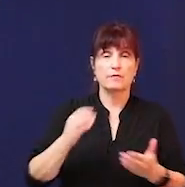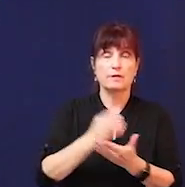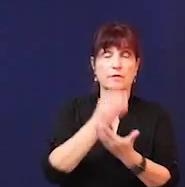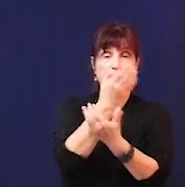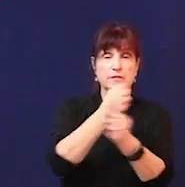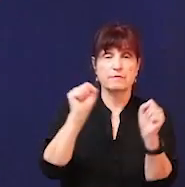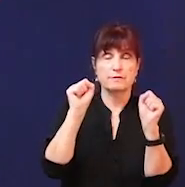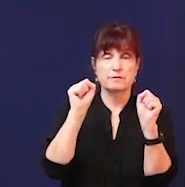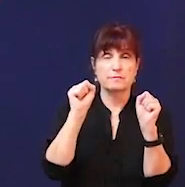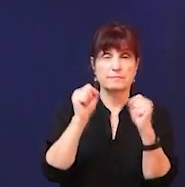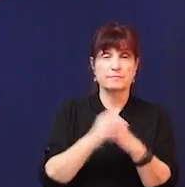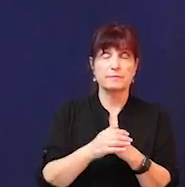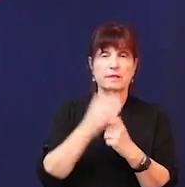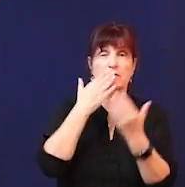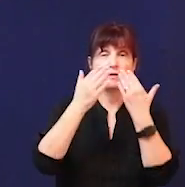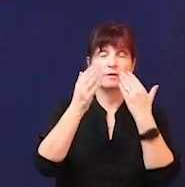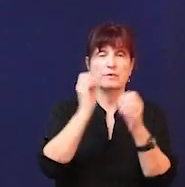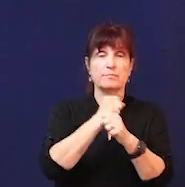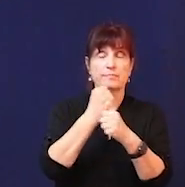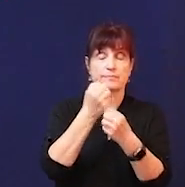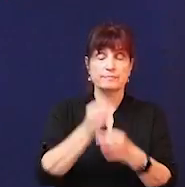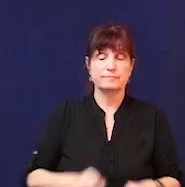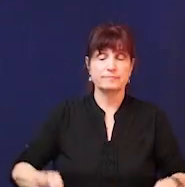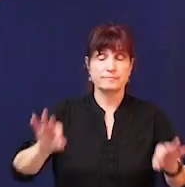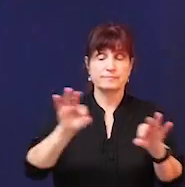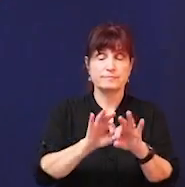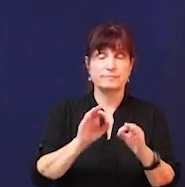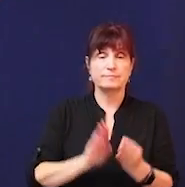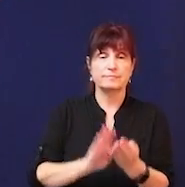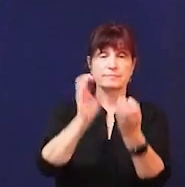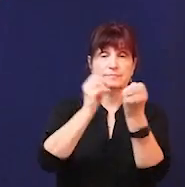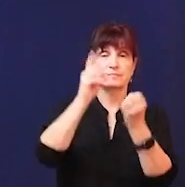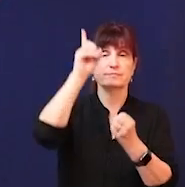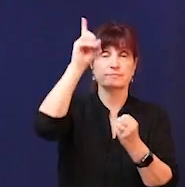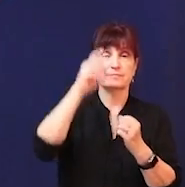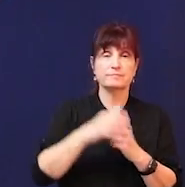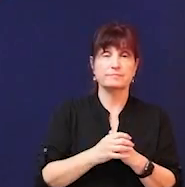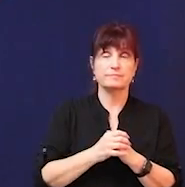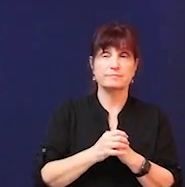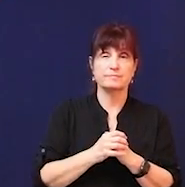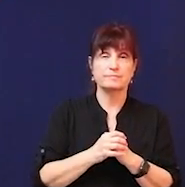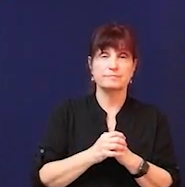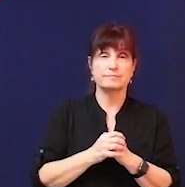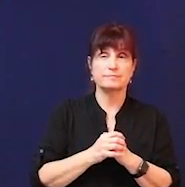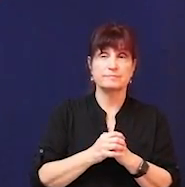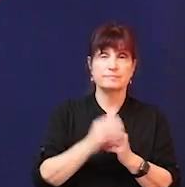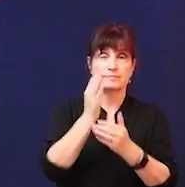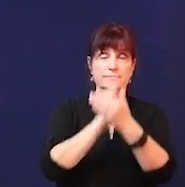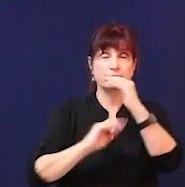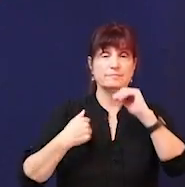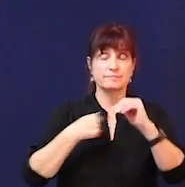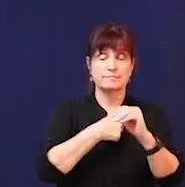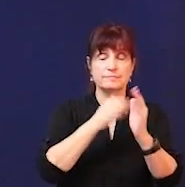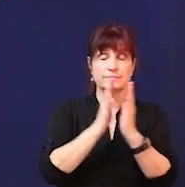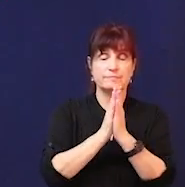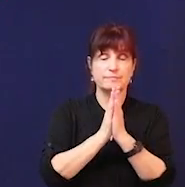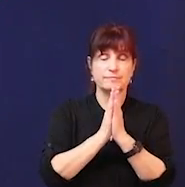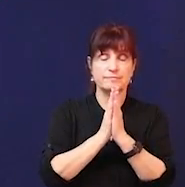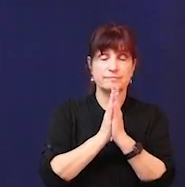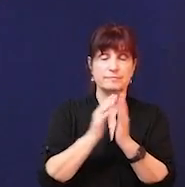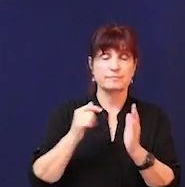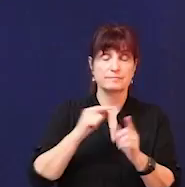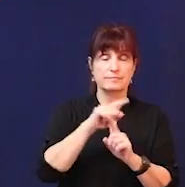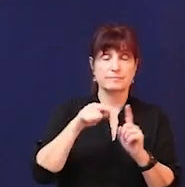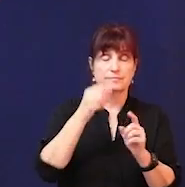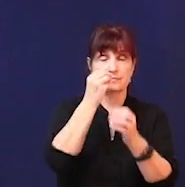of salvation, giving thanks that you have held us worthy to be in your presence and minister to you. Humbly we pray that, partaking of the